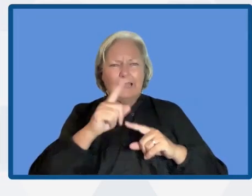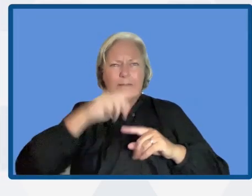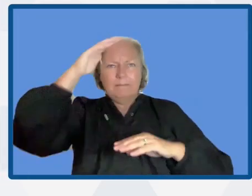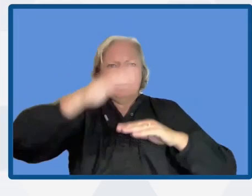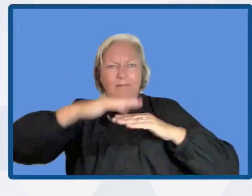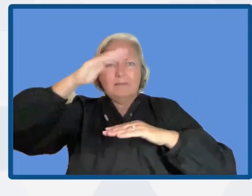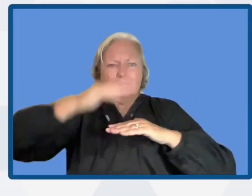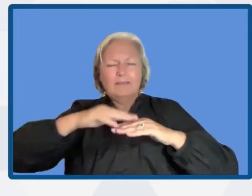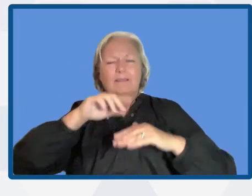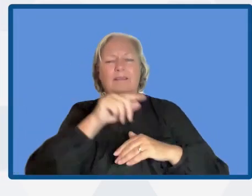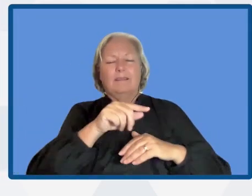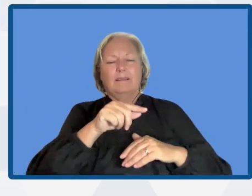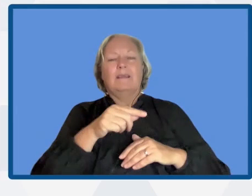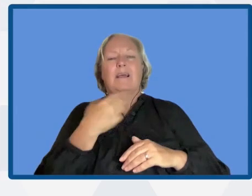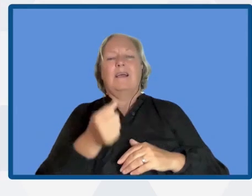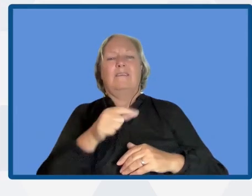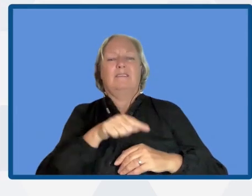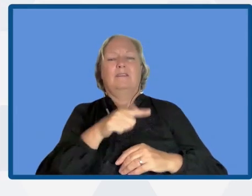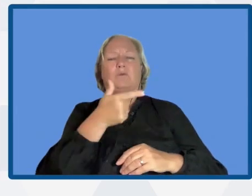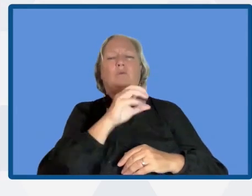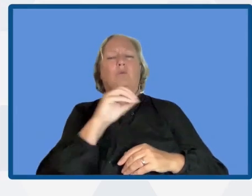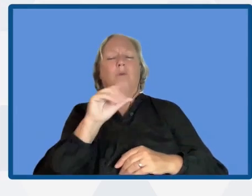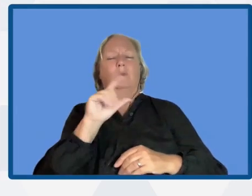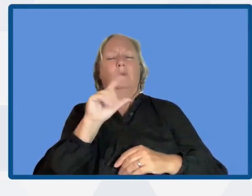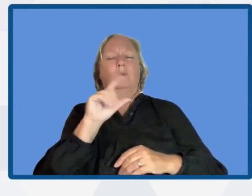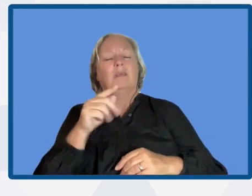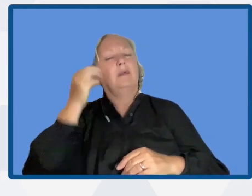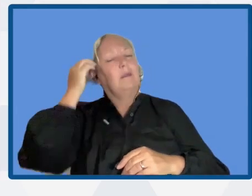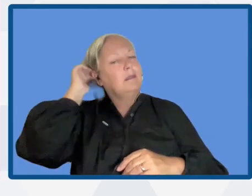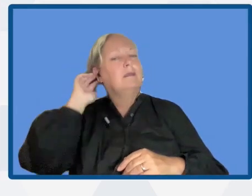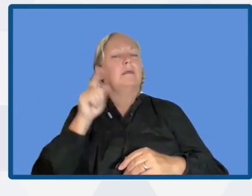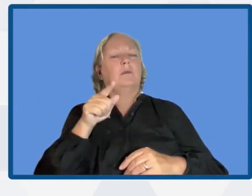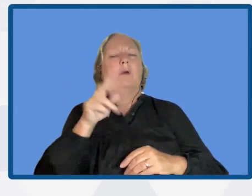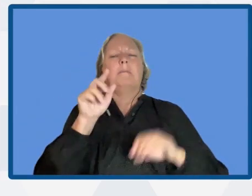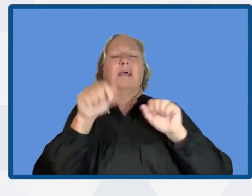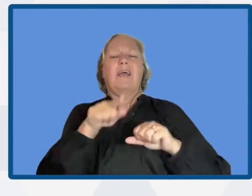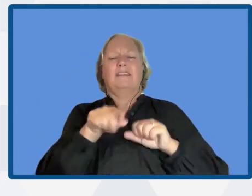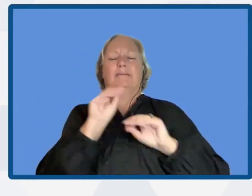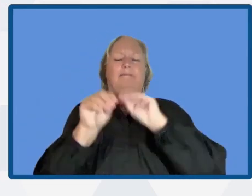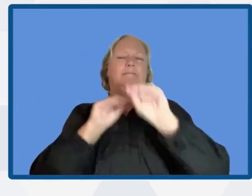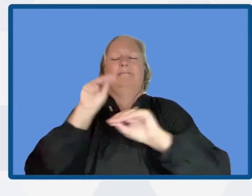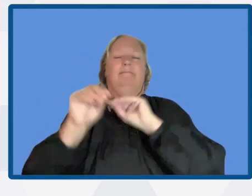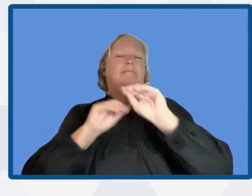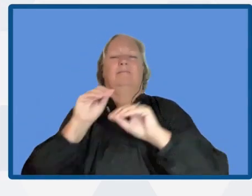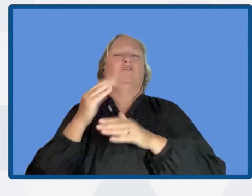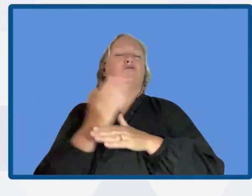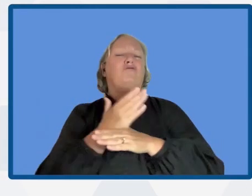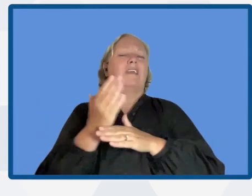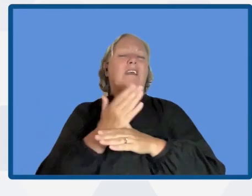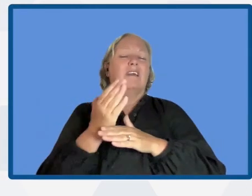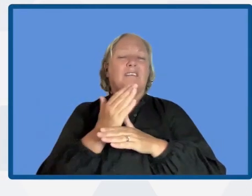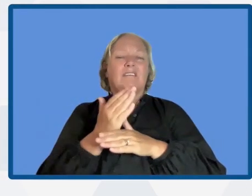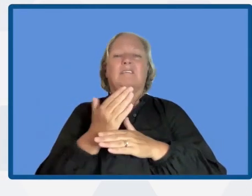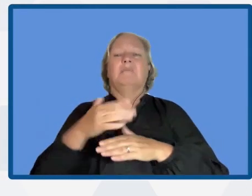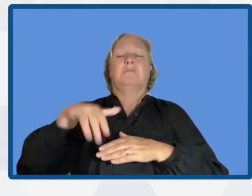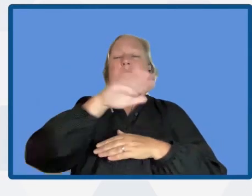so we have these two tools, right? So through WhatsApp, they've been able to share information on these warnings. They've been able to share information among themselves as